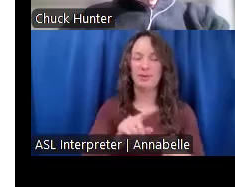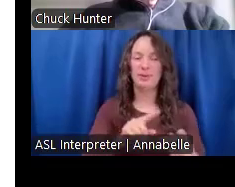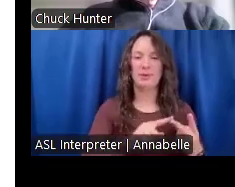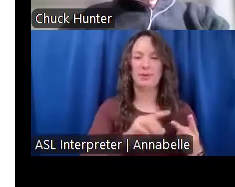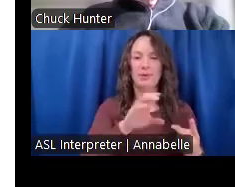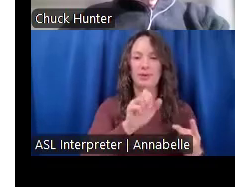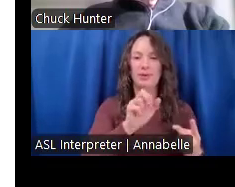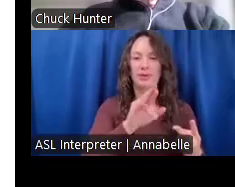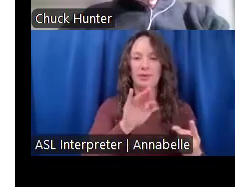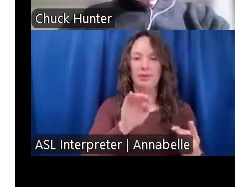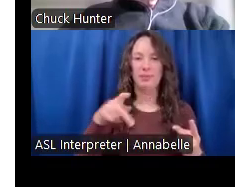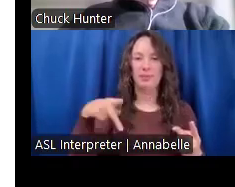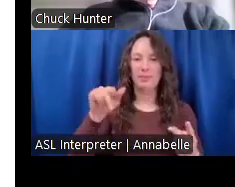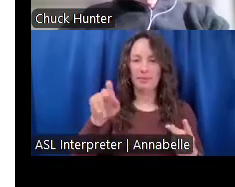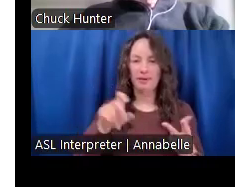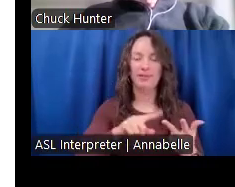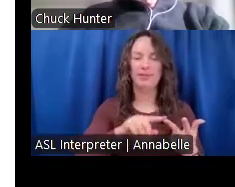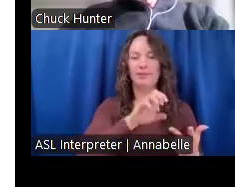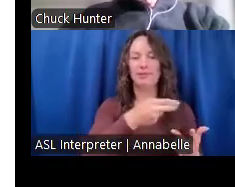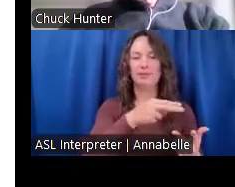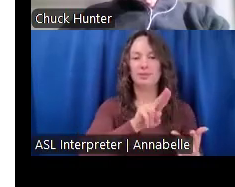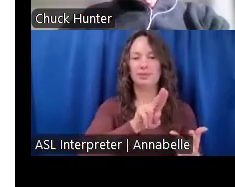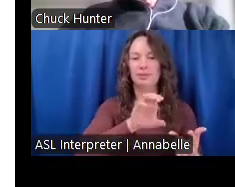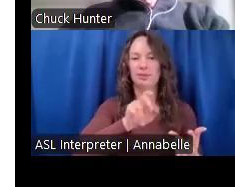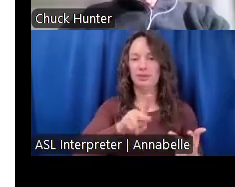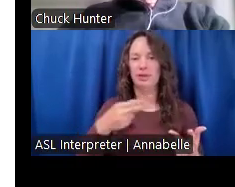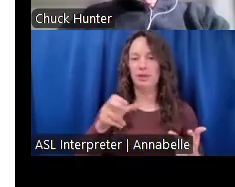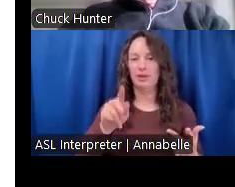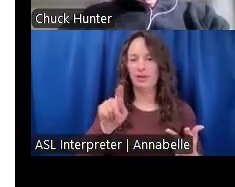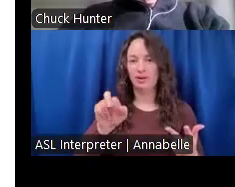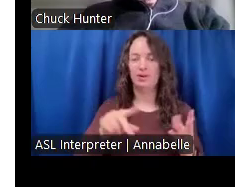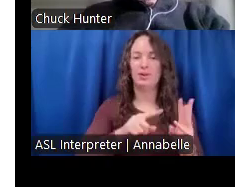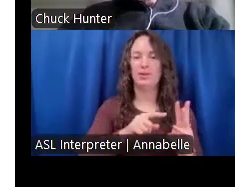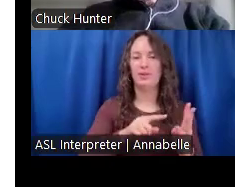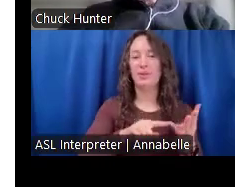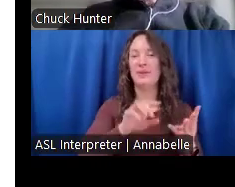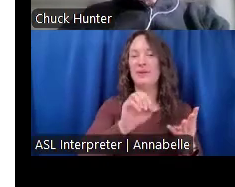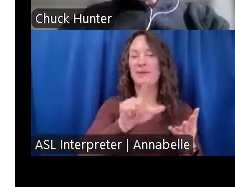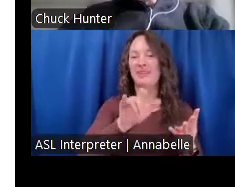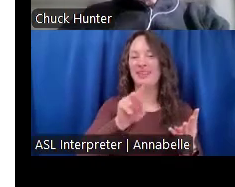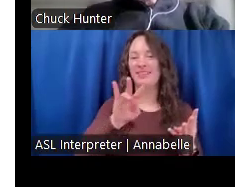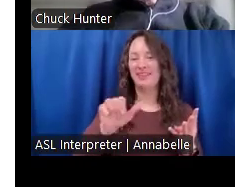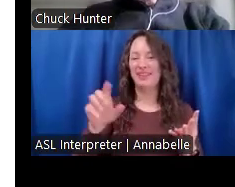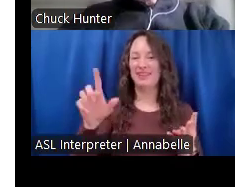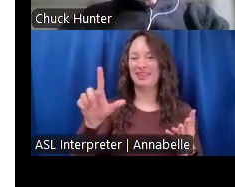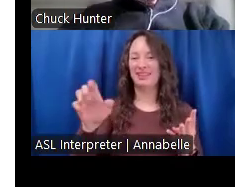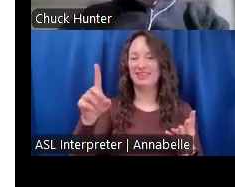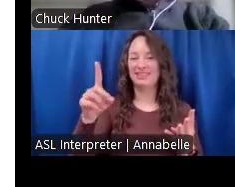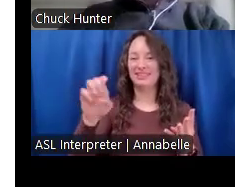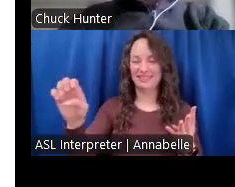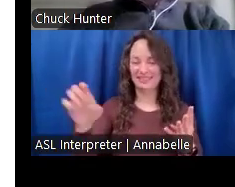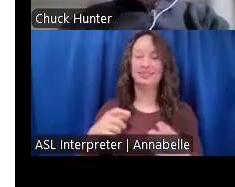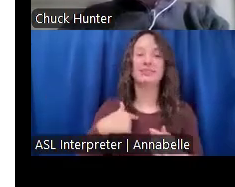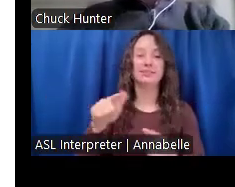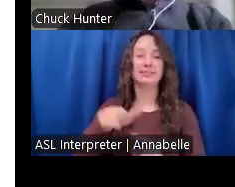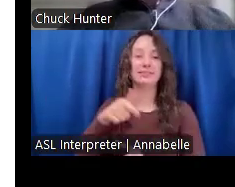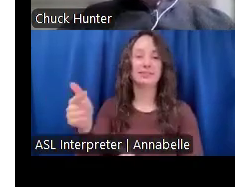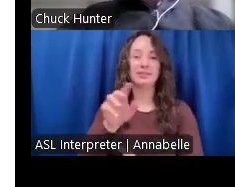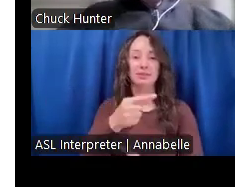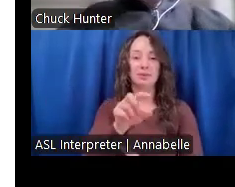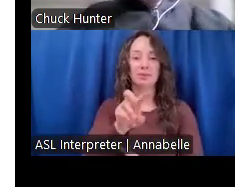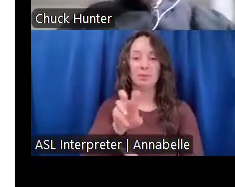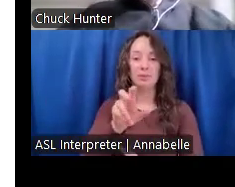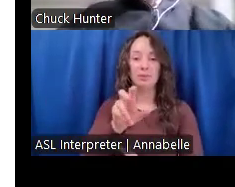Hunter. With that, I'll turn it over to Gwyneth to talk a little bit about the upfront things to